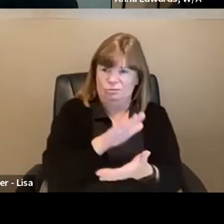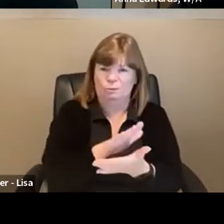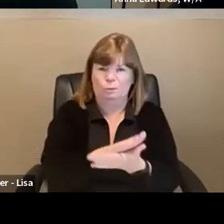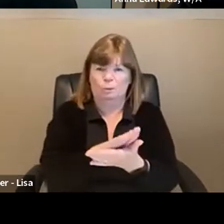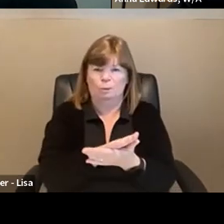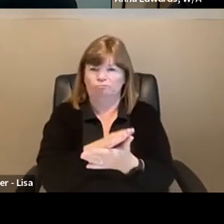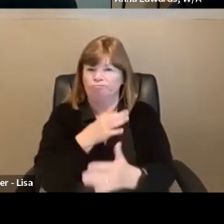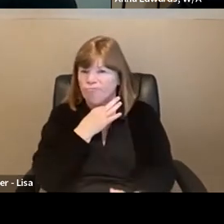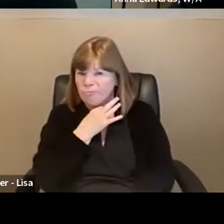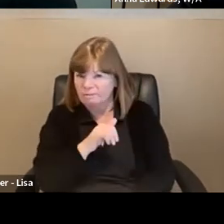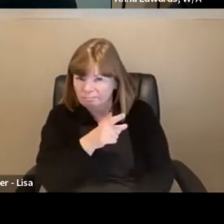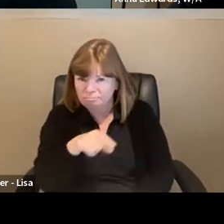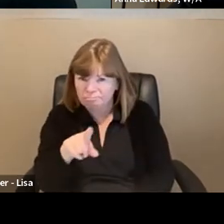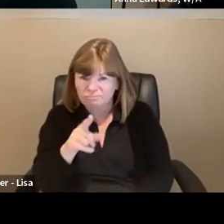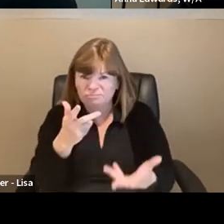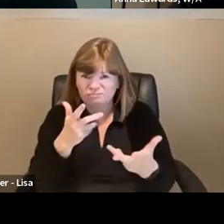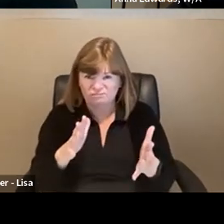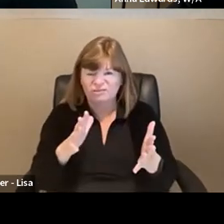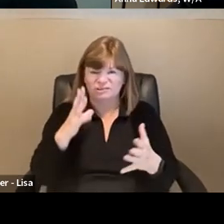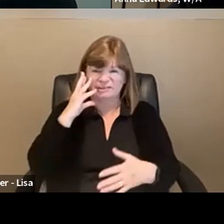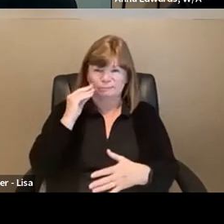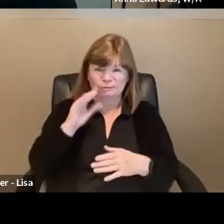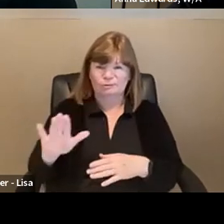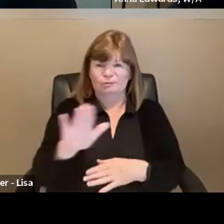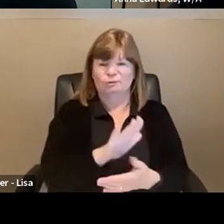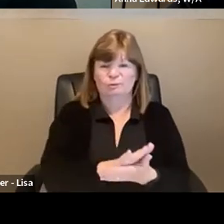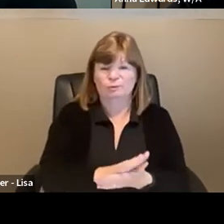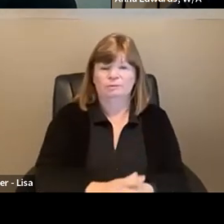Is that something that you all have confronted in your districts?